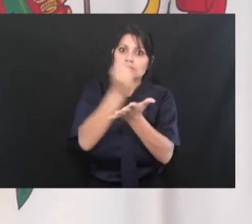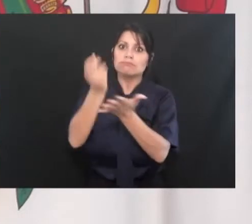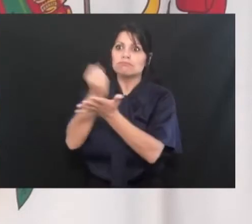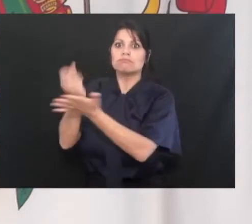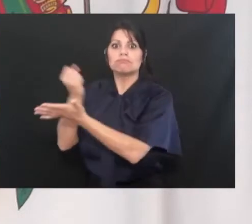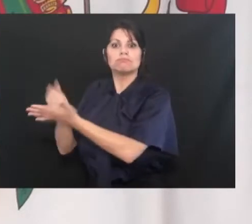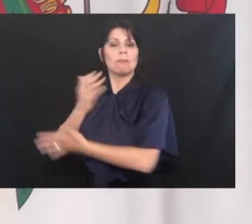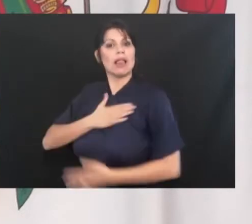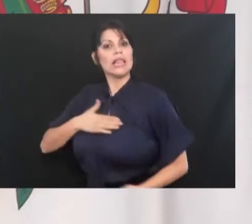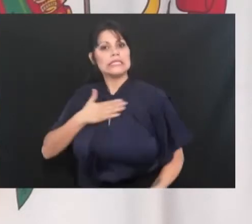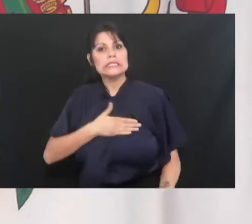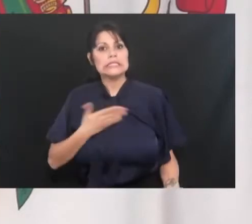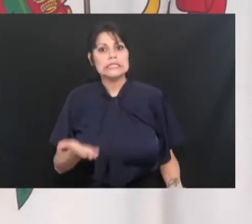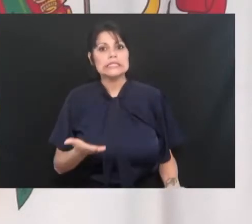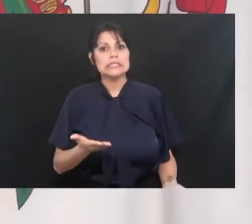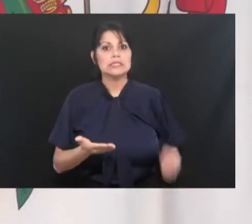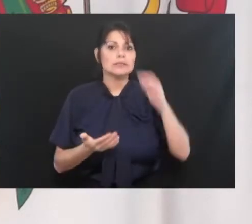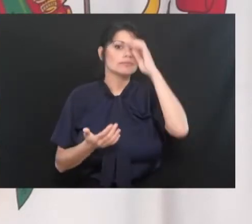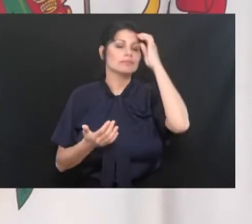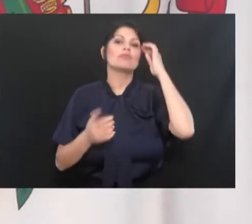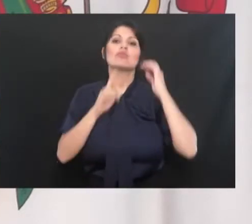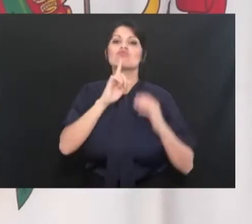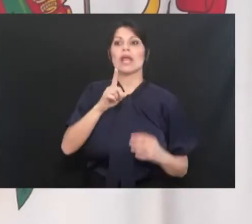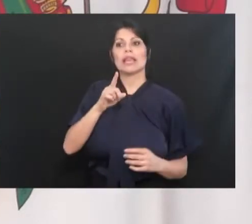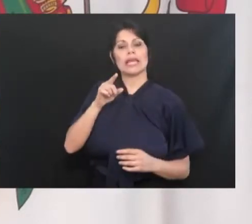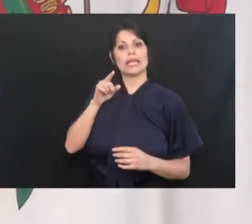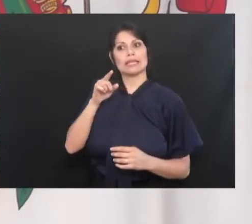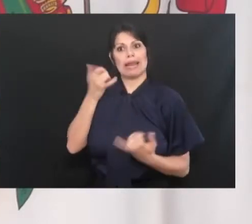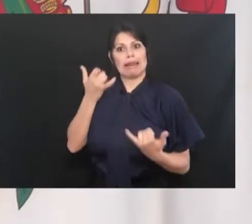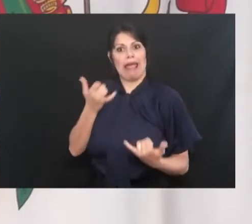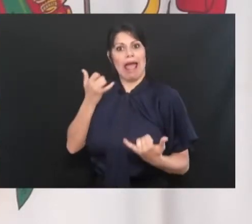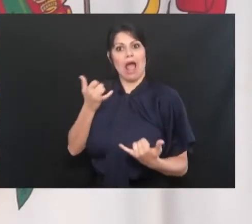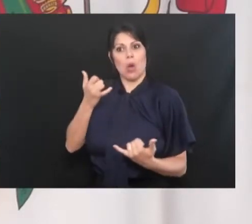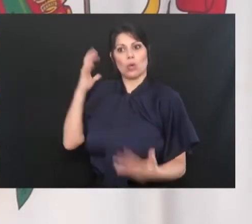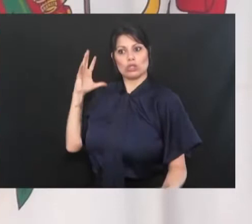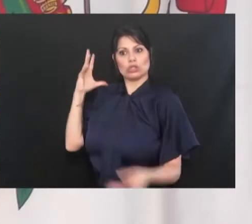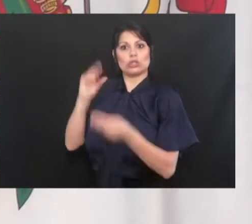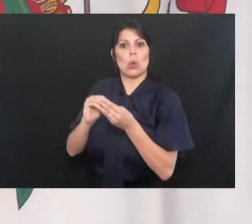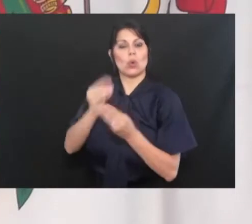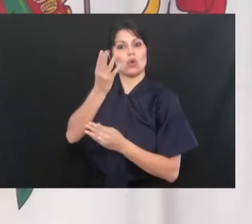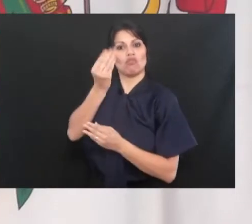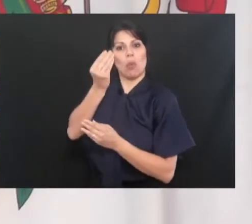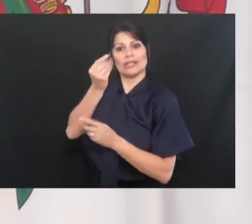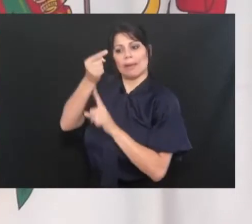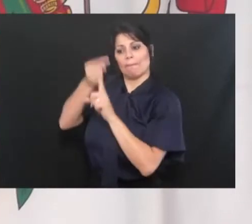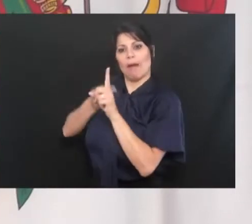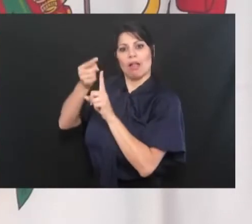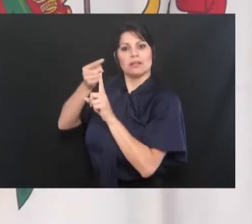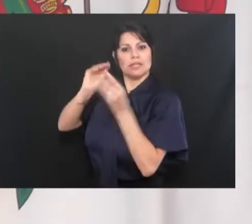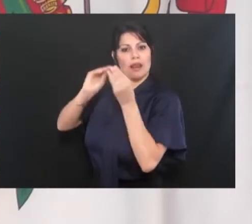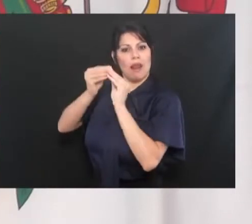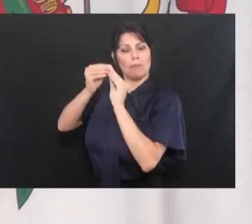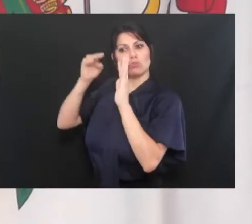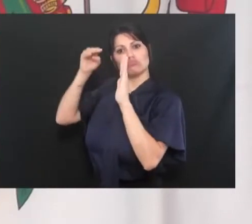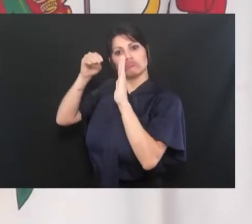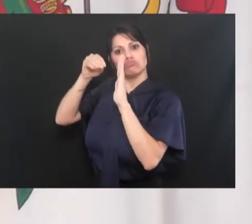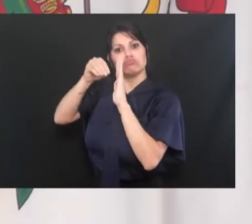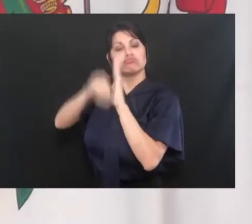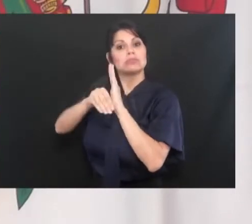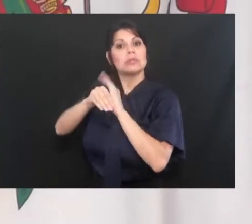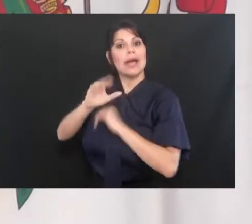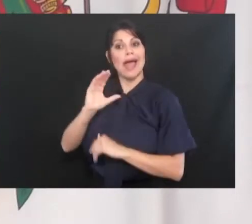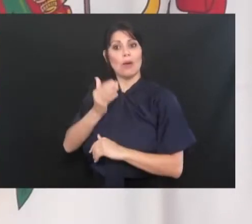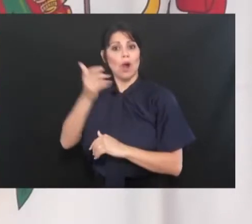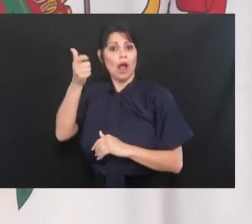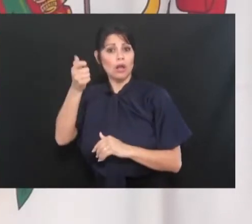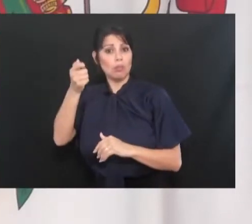Please take advantage. This is the 14th straight month that our rate has decreased. The number of unemployed state